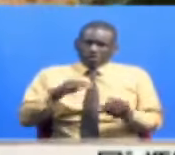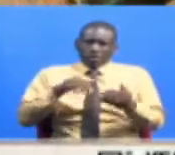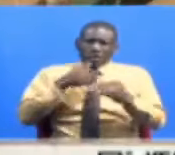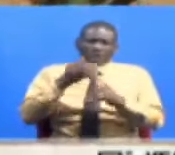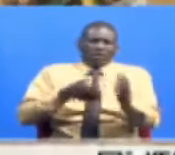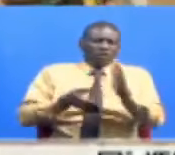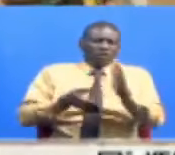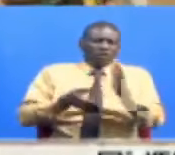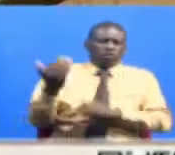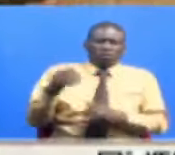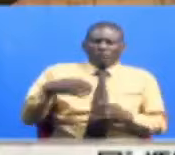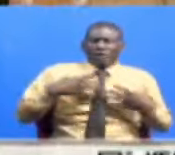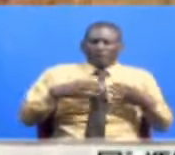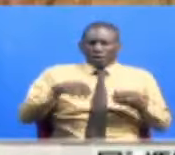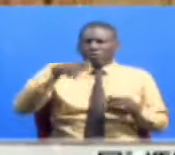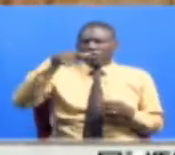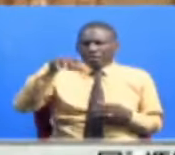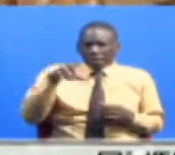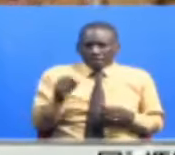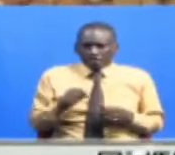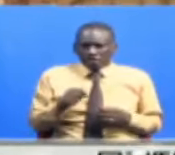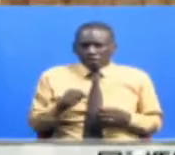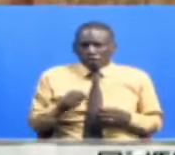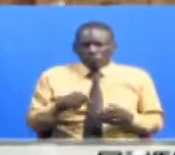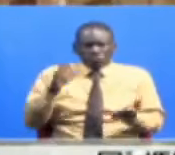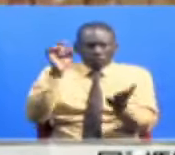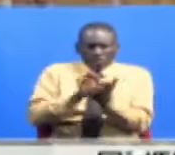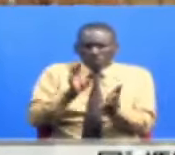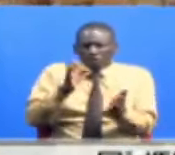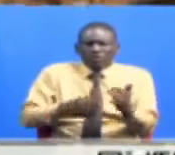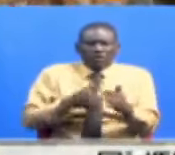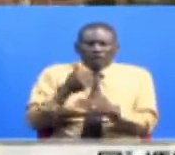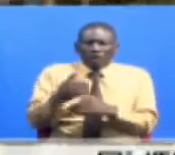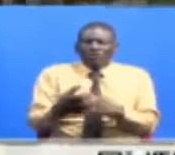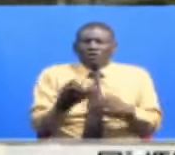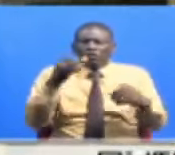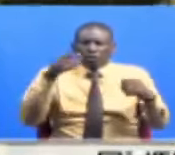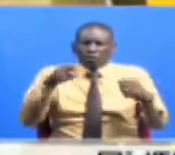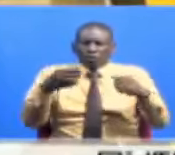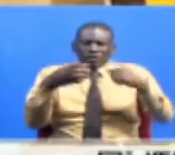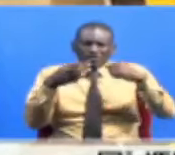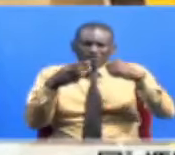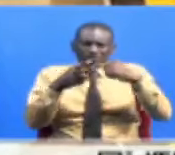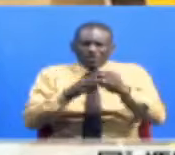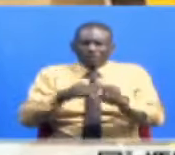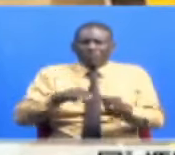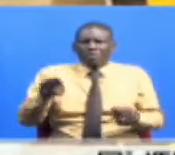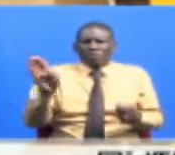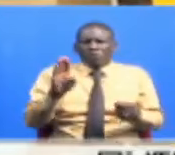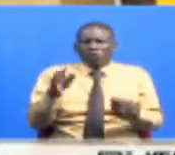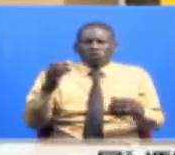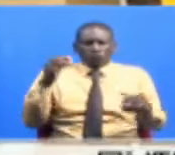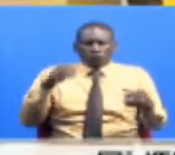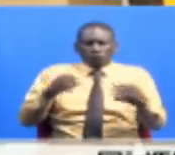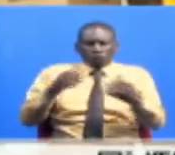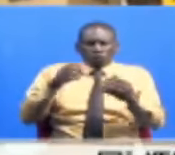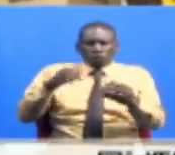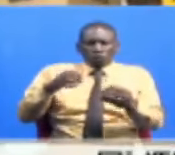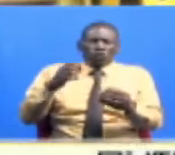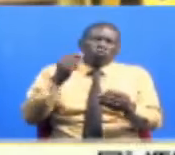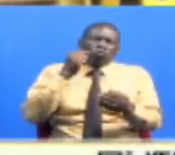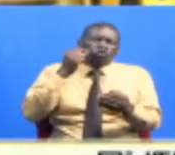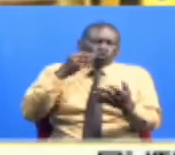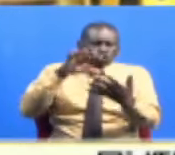health PS Josephine Mburu was axed following the $3.7 billion anti-mosquito net scandal at the Kenya